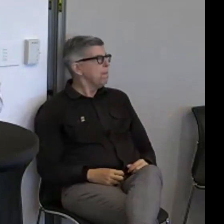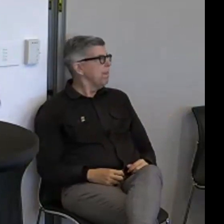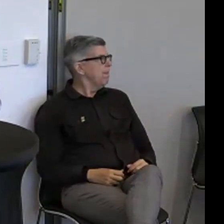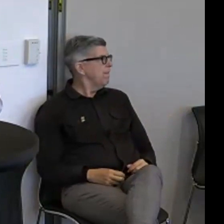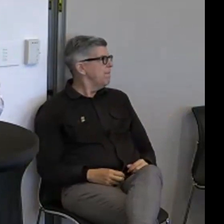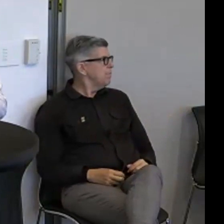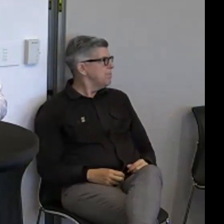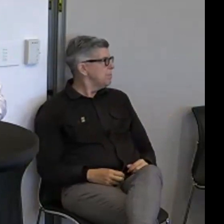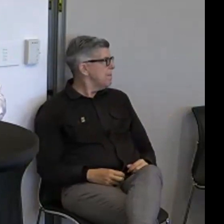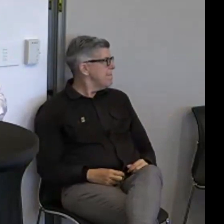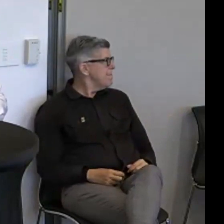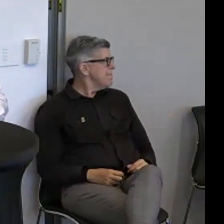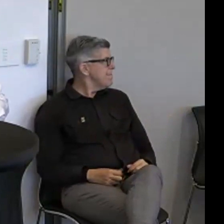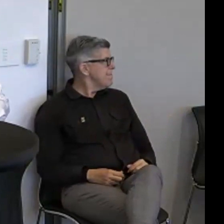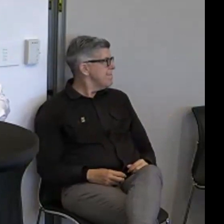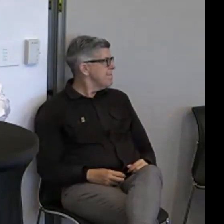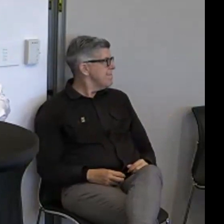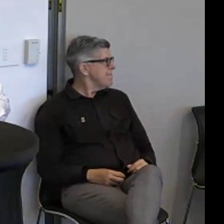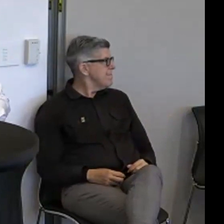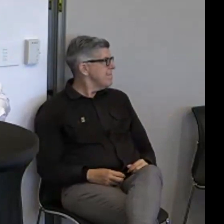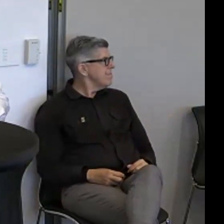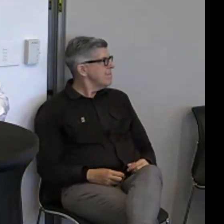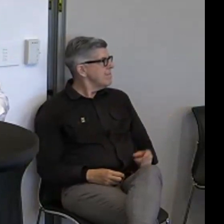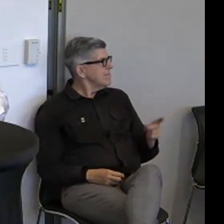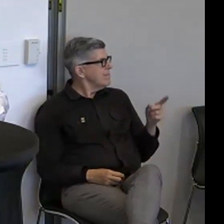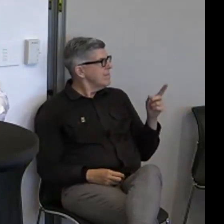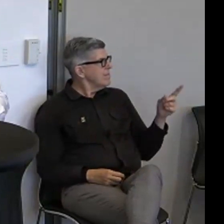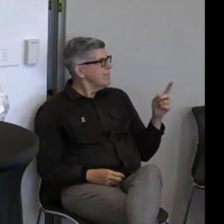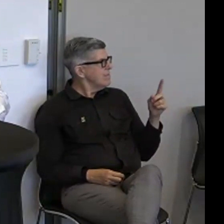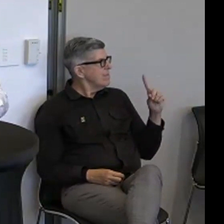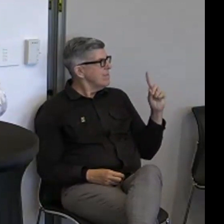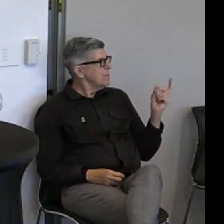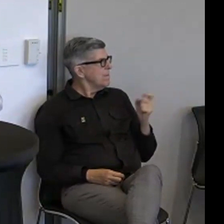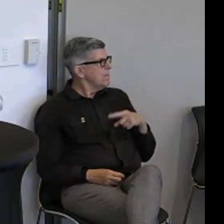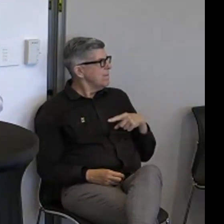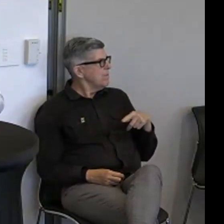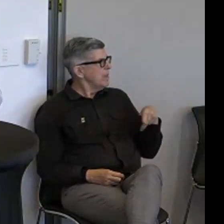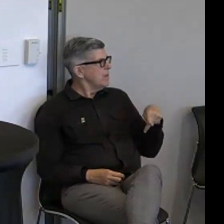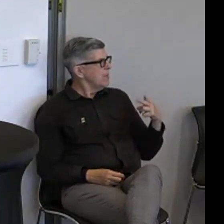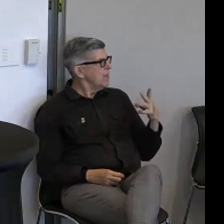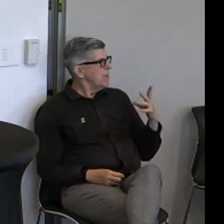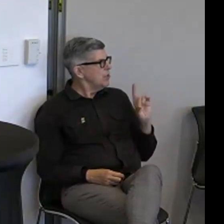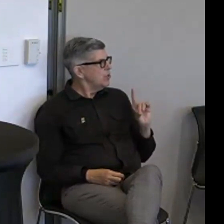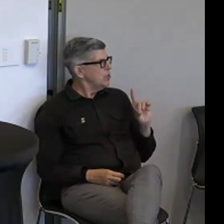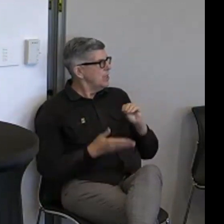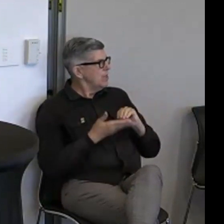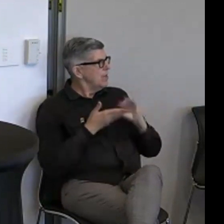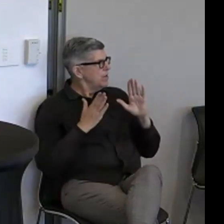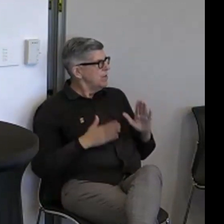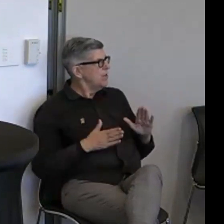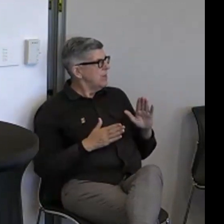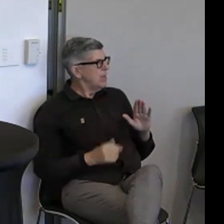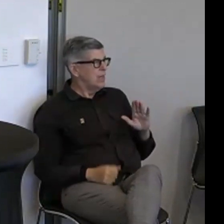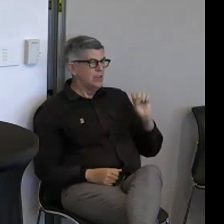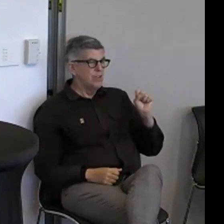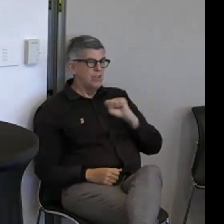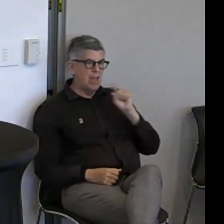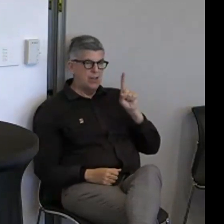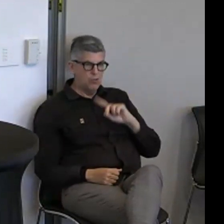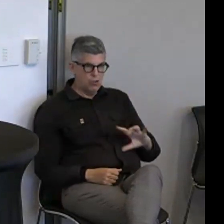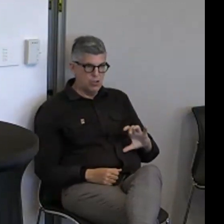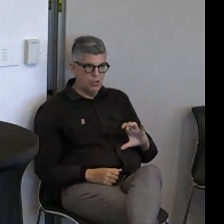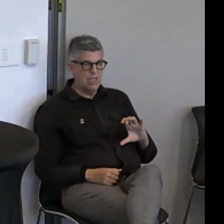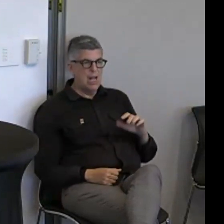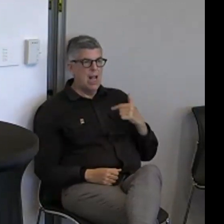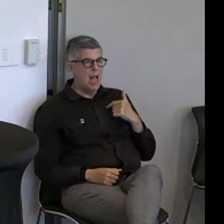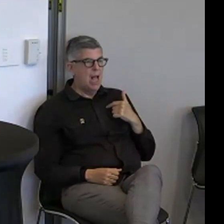Another question over here. Hi, Michelle Quach here. I am a PhD student at the University of Santa Cruz. I am